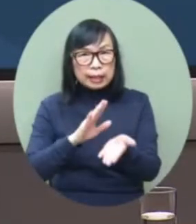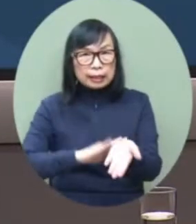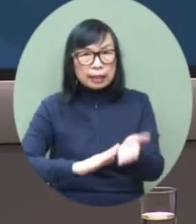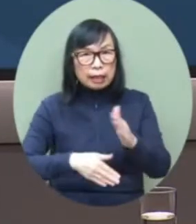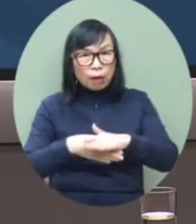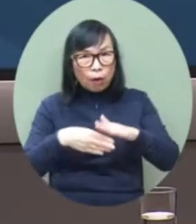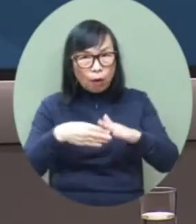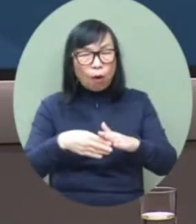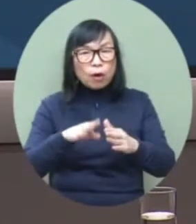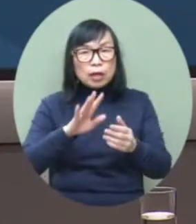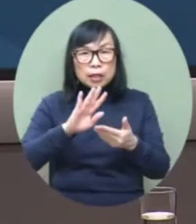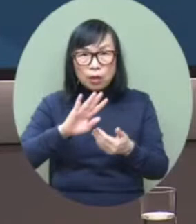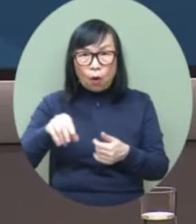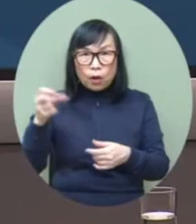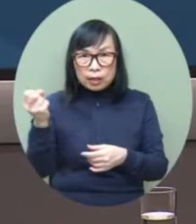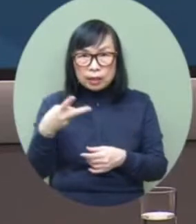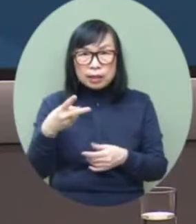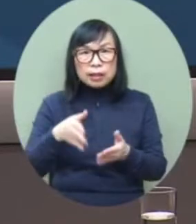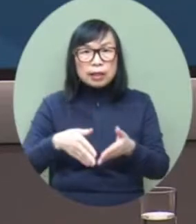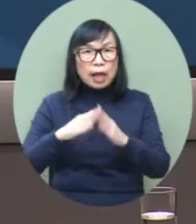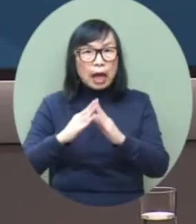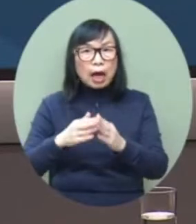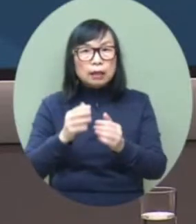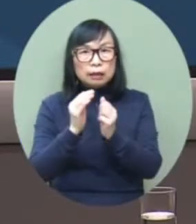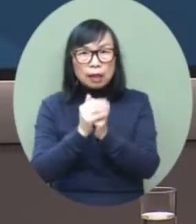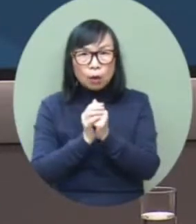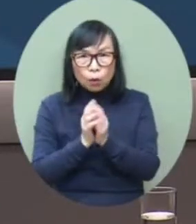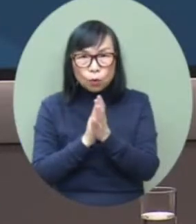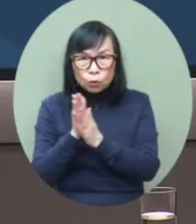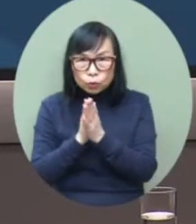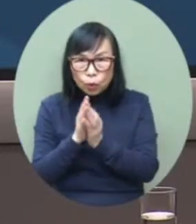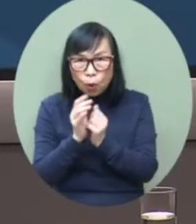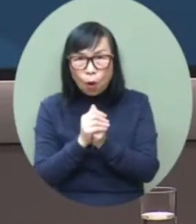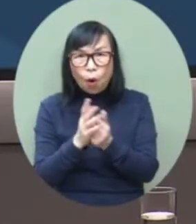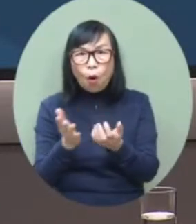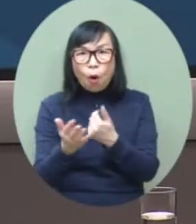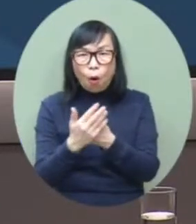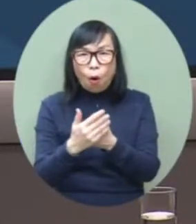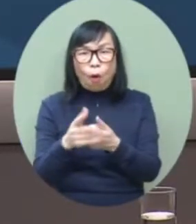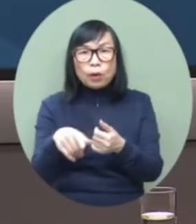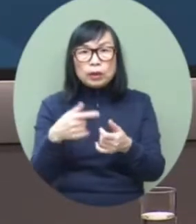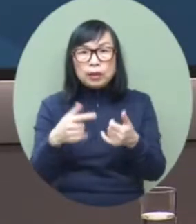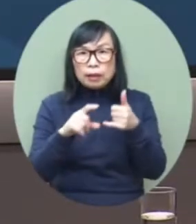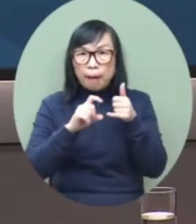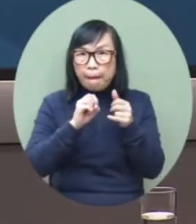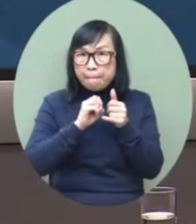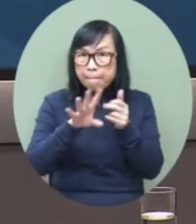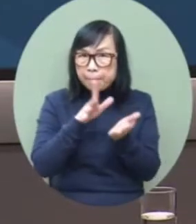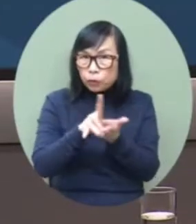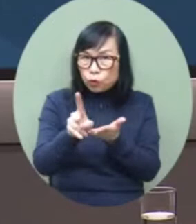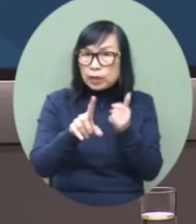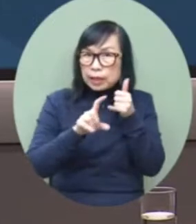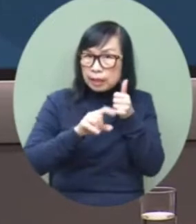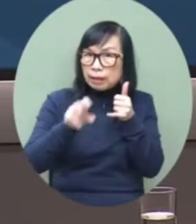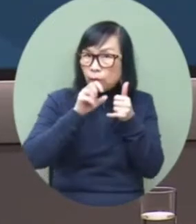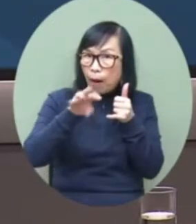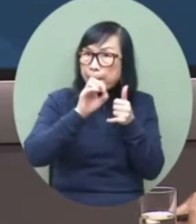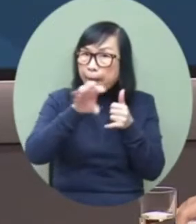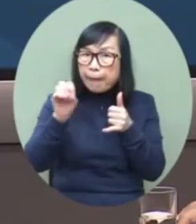state of health. And other than the designated clinics, we have set up helplines to